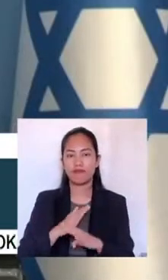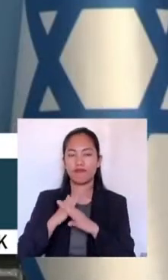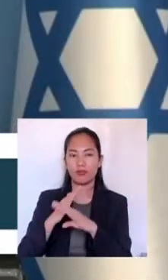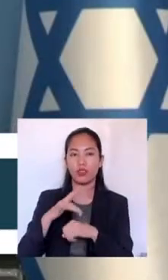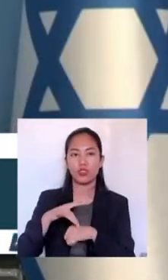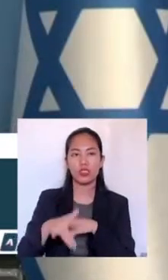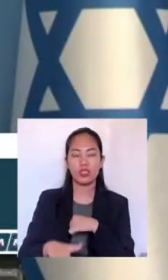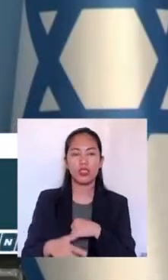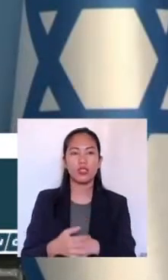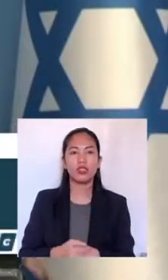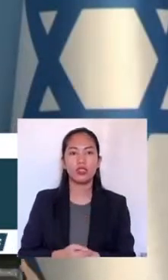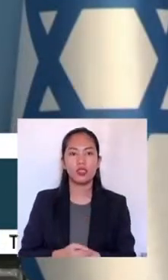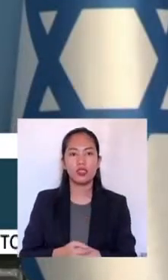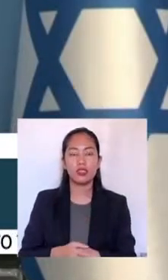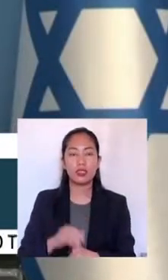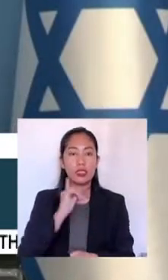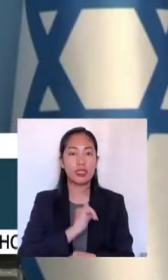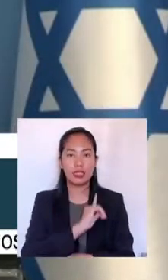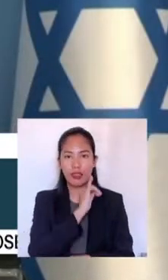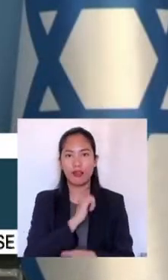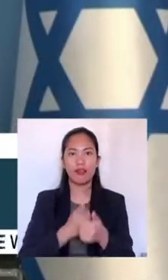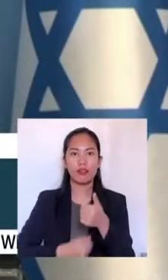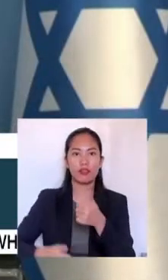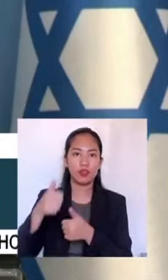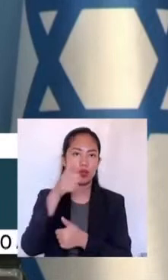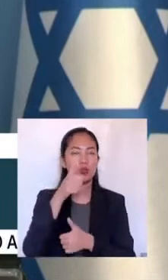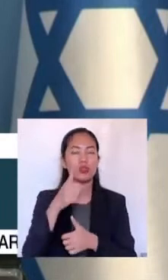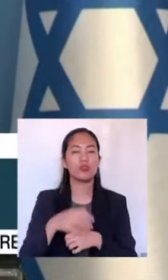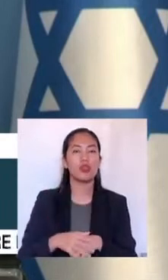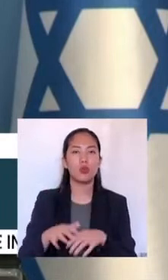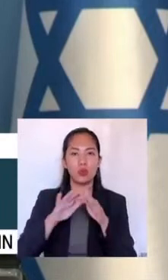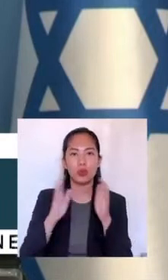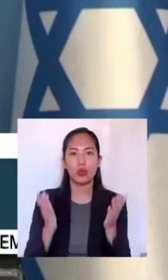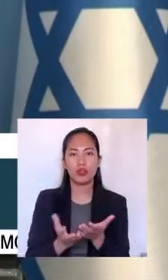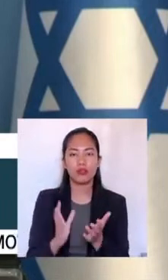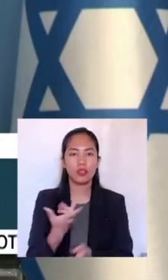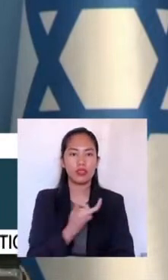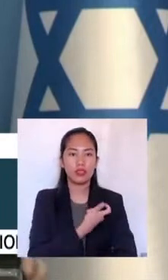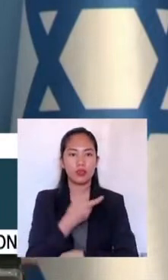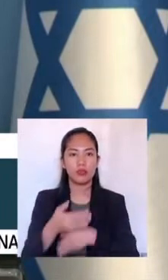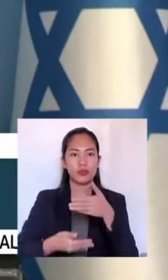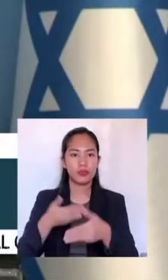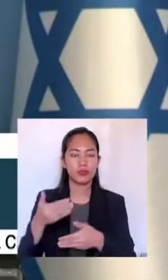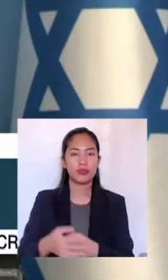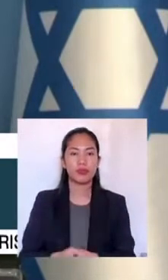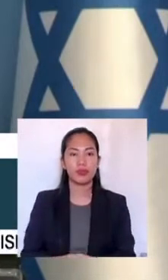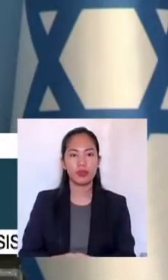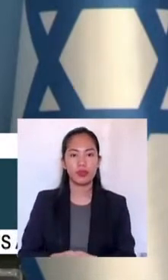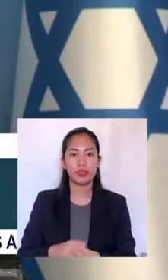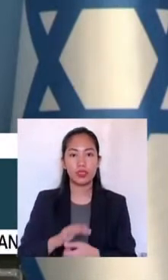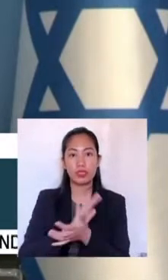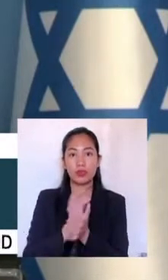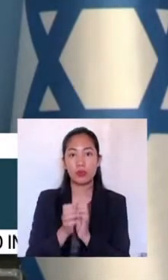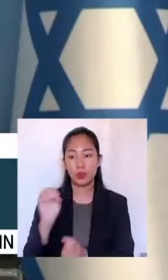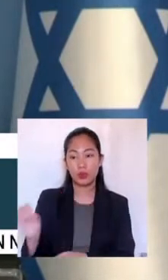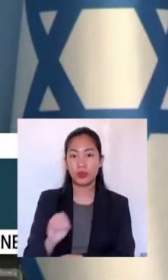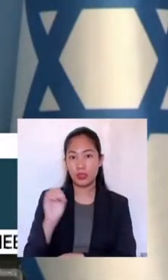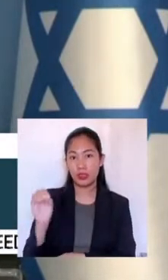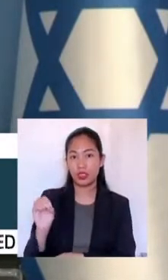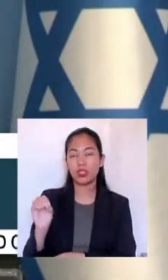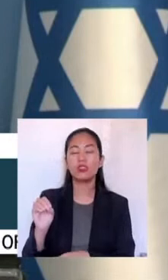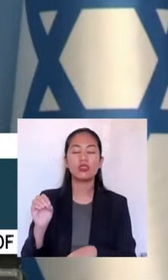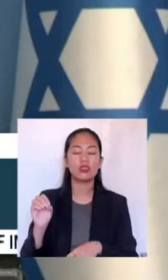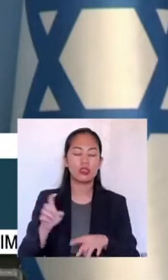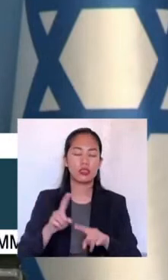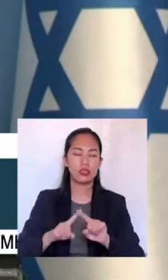be pioneering the global vaccination effort. Omicron is not Delta. It's a different ballgame altogether.